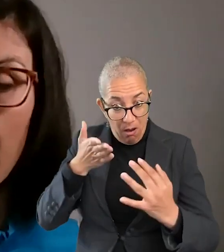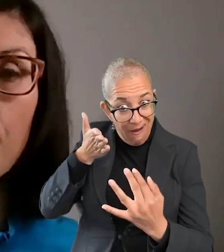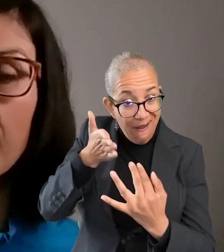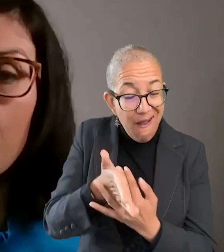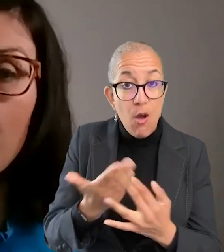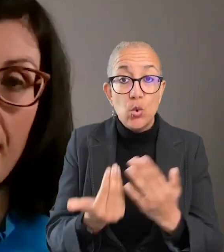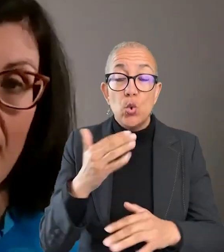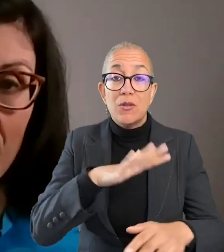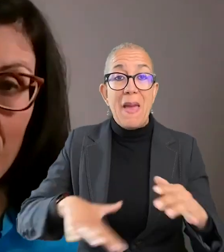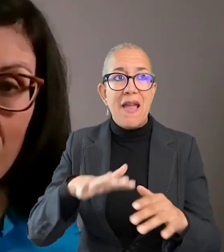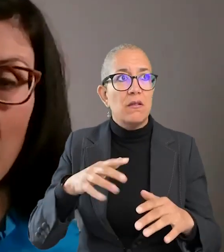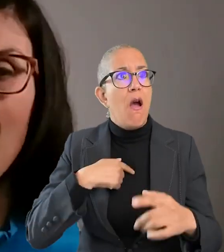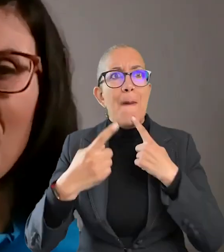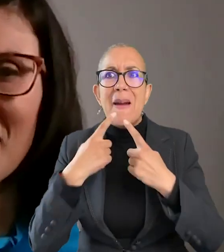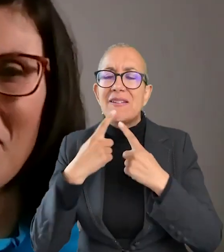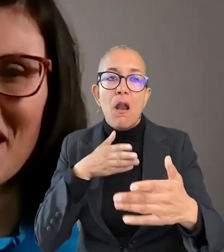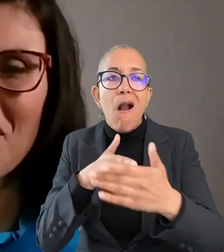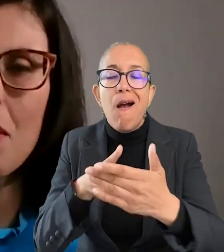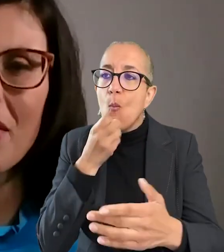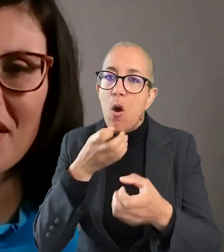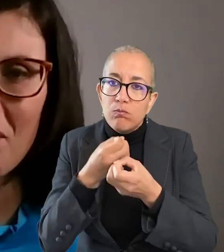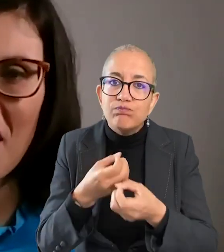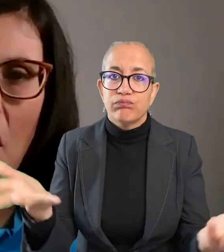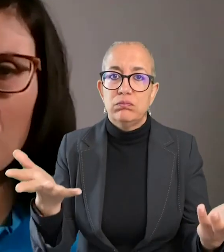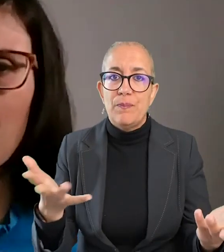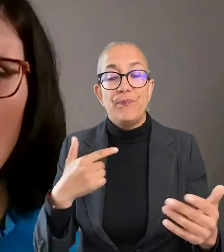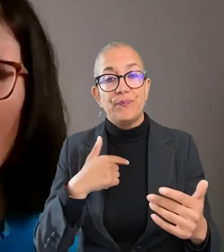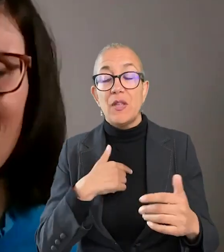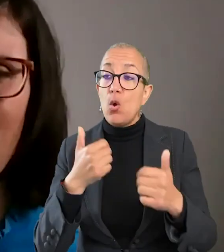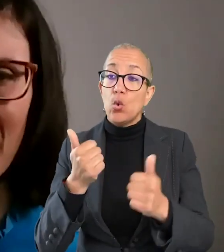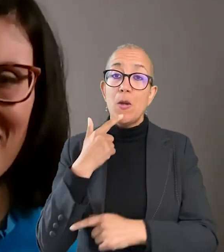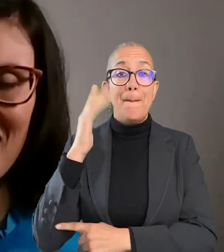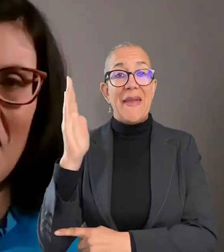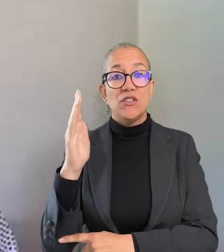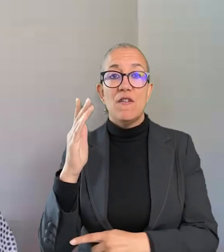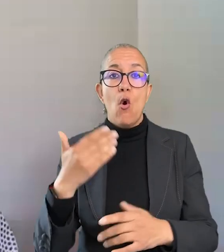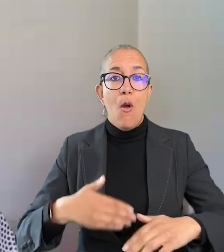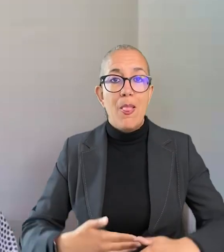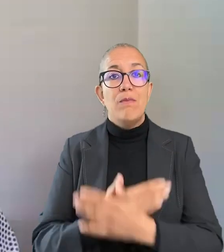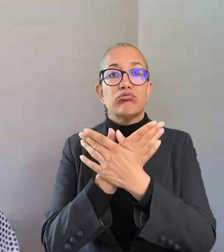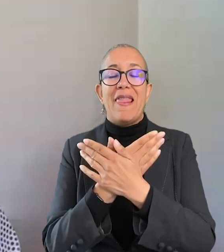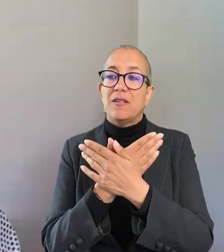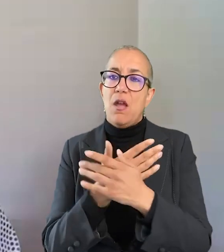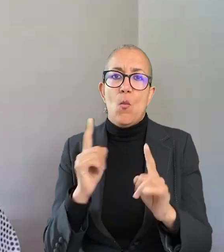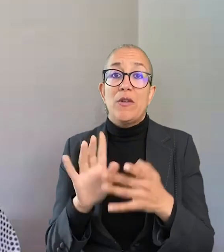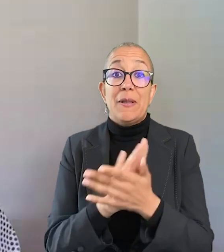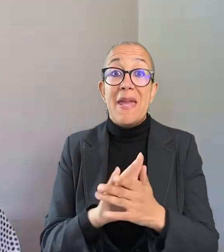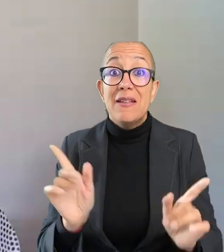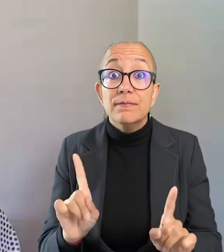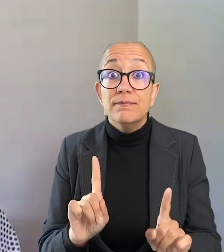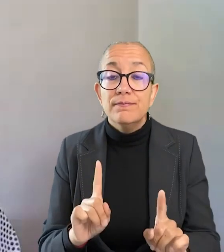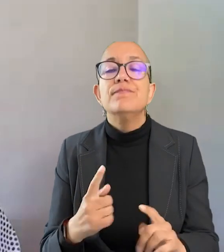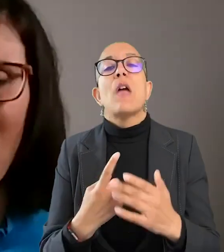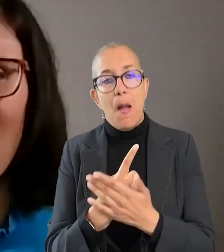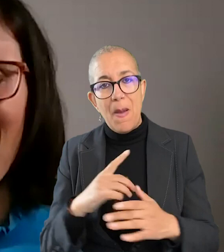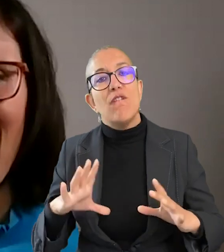And liberalism, to me, the elevator pitch for liberalism, you know, on the door, what does it mean? Mm-hmm. It's all about freedom.